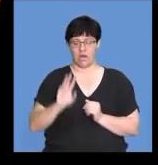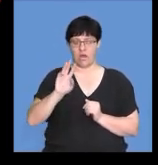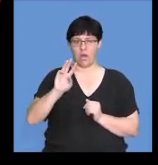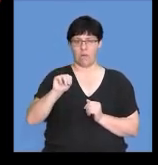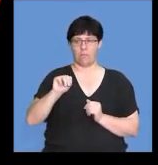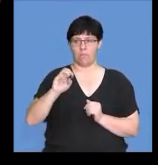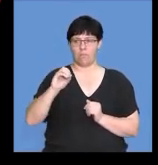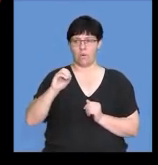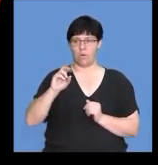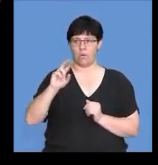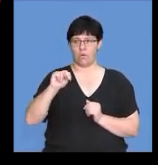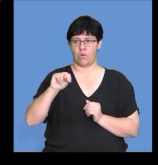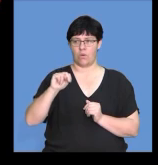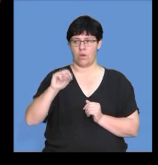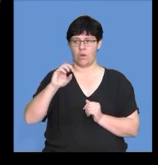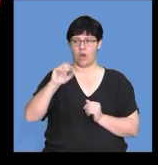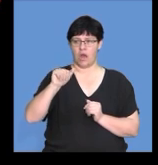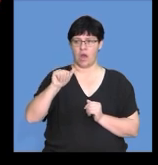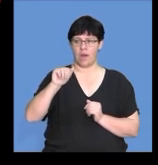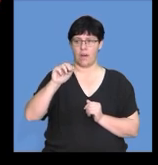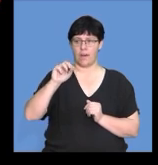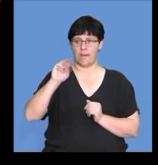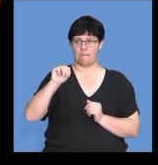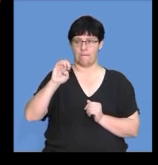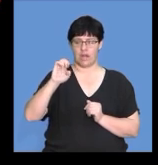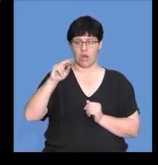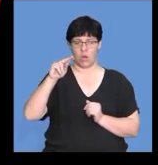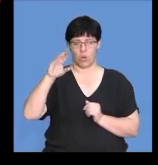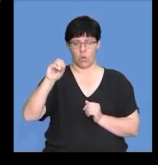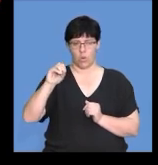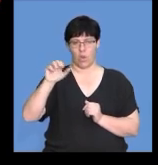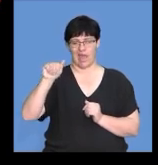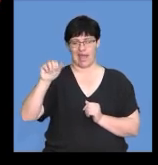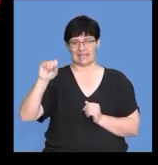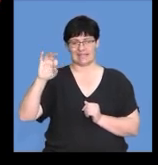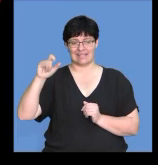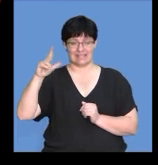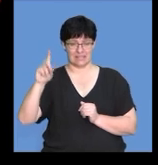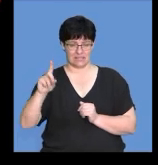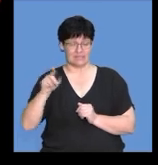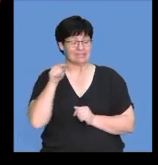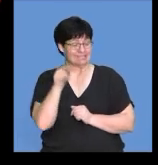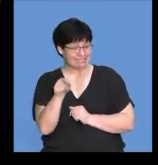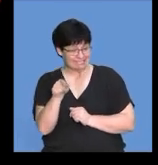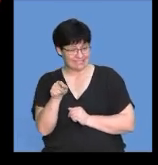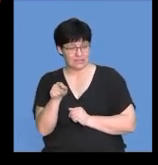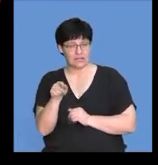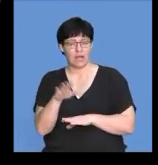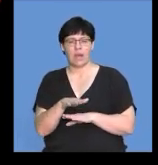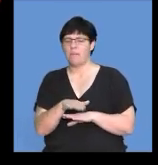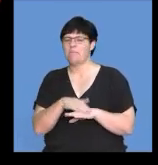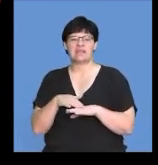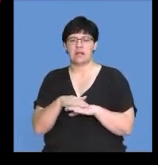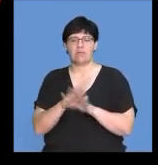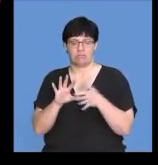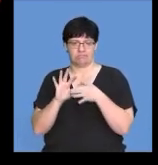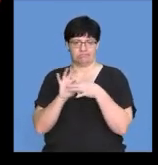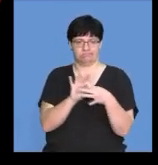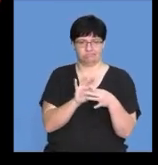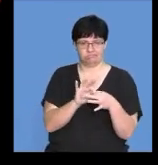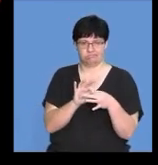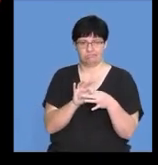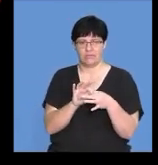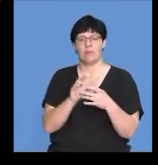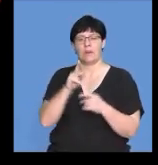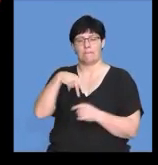monomers of proteins, which are called amino acids. So these amino acids basically are what are held together